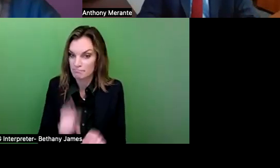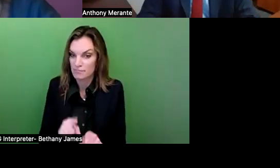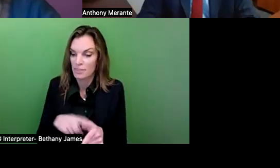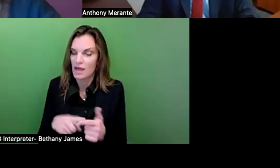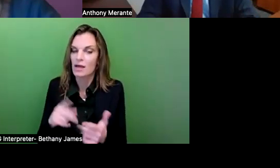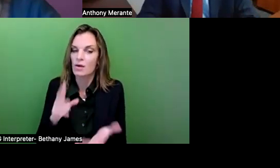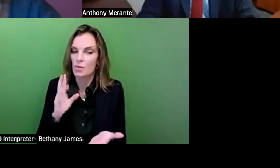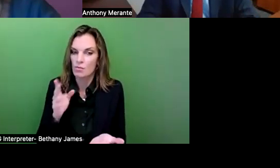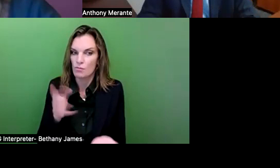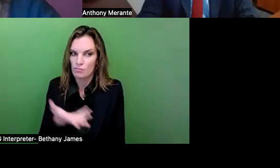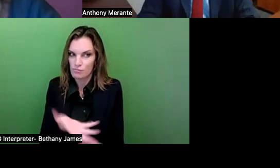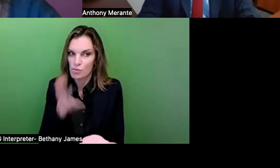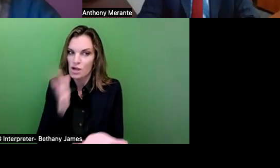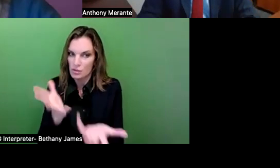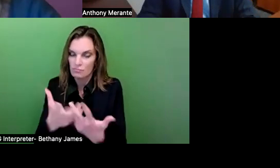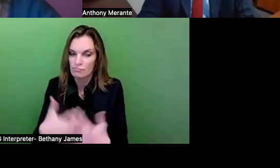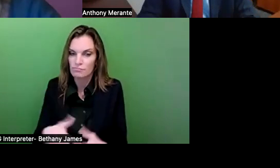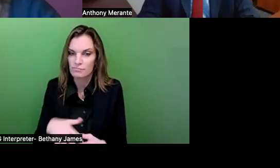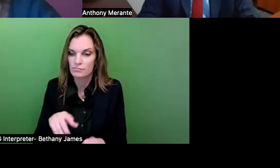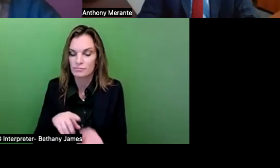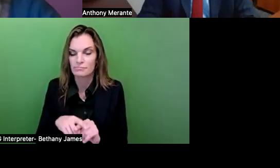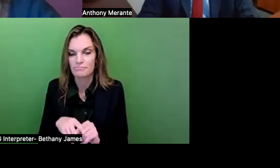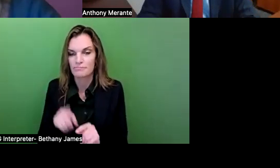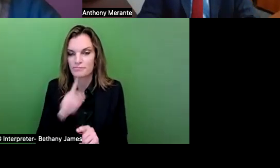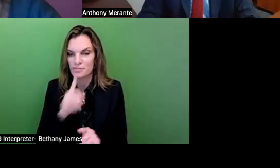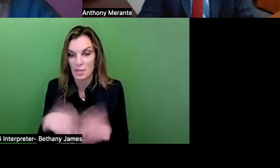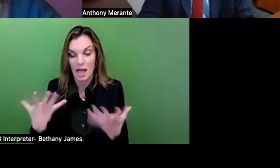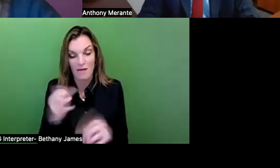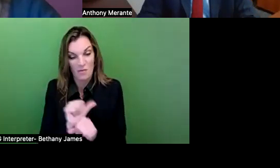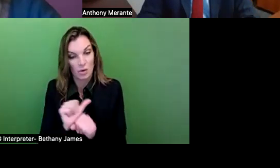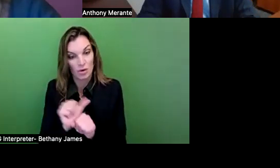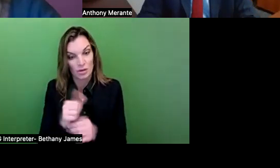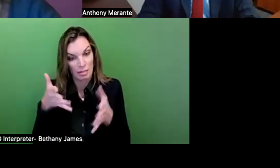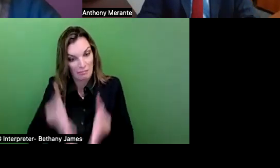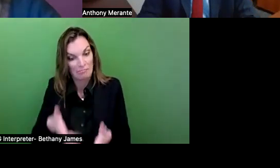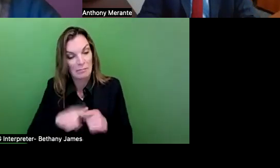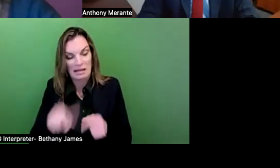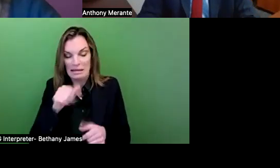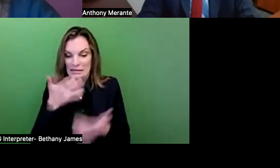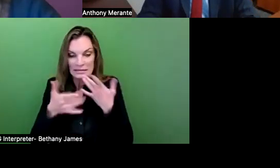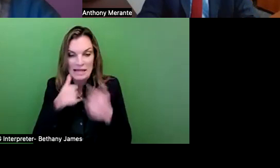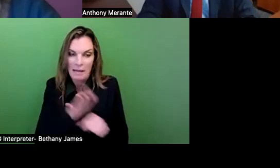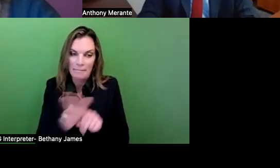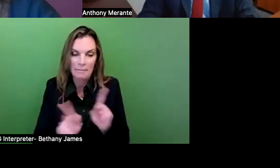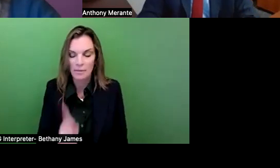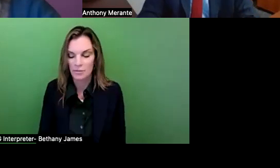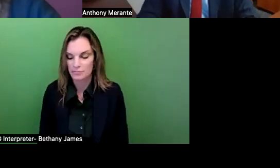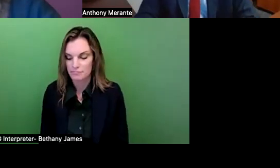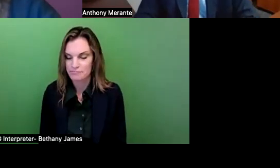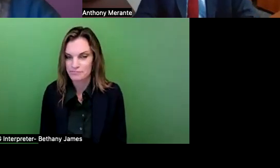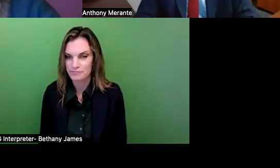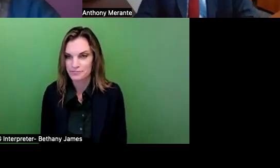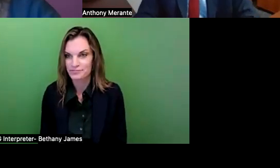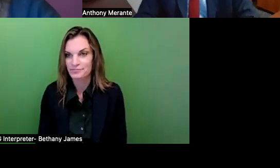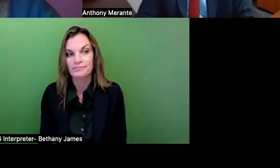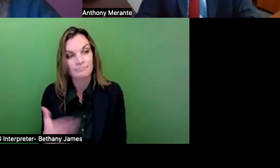we have a lot of work to do with really, frankly, not enough people, but we're getting there. Thank you.